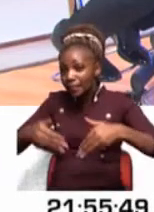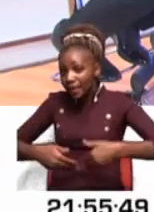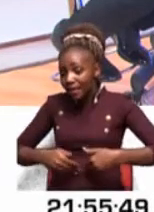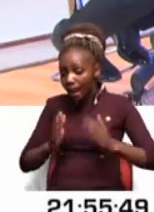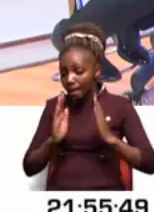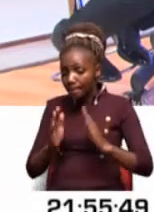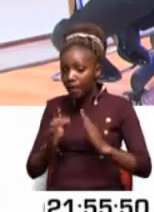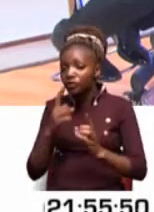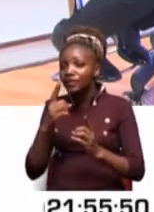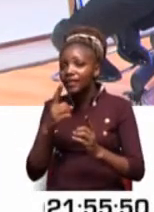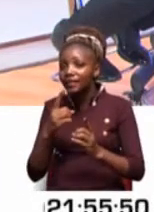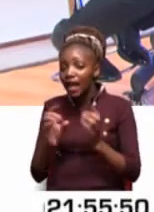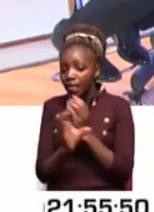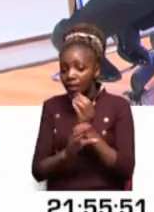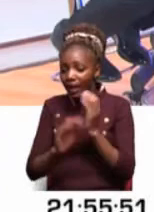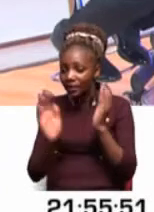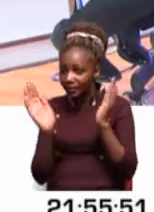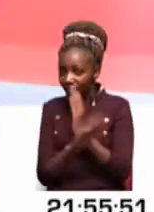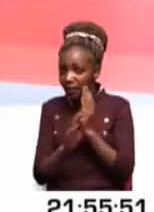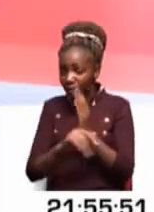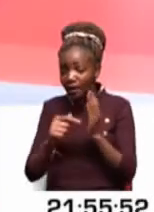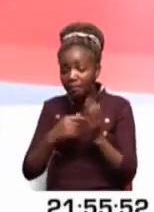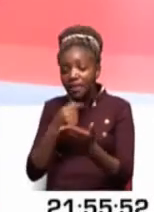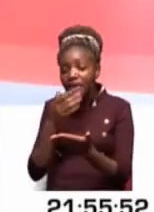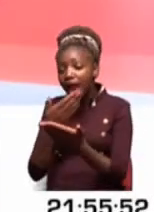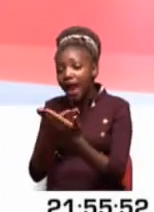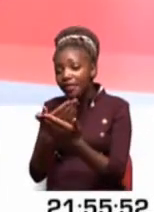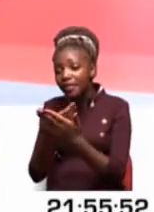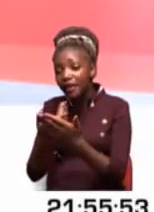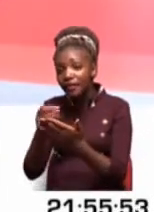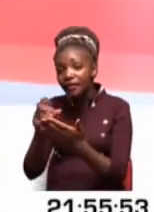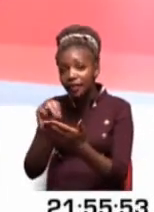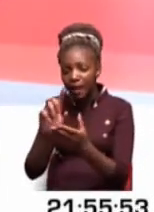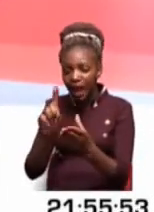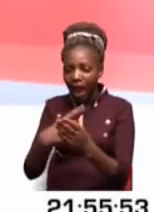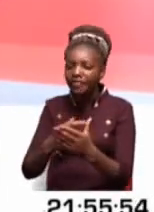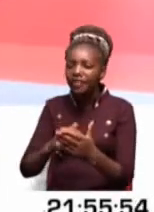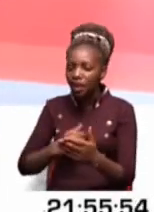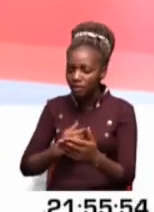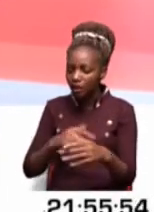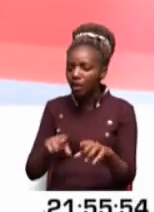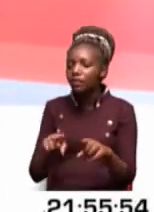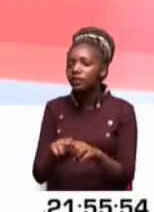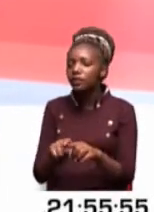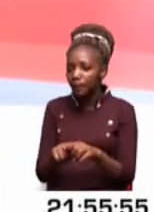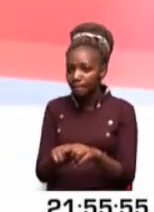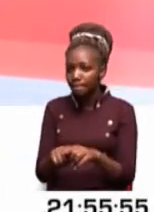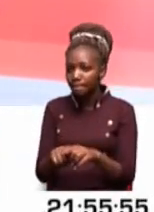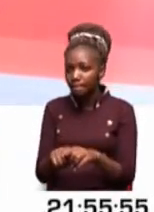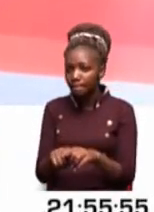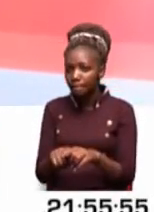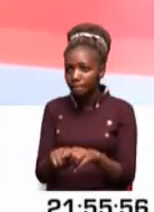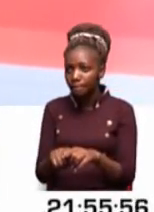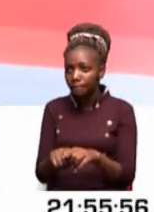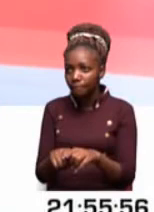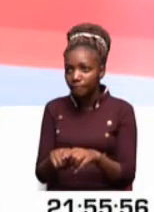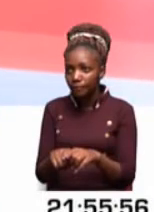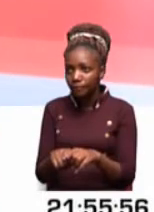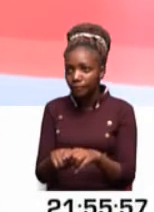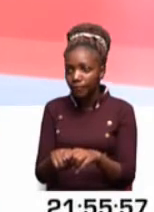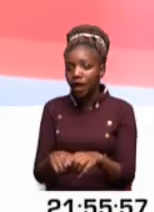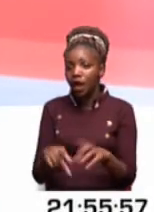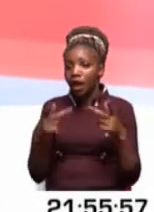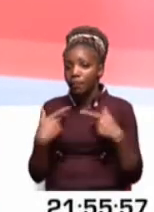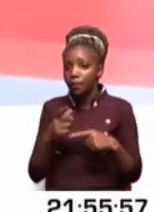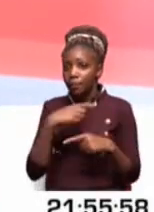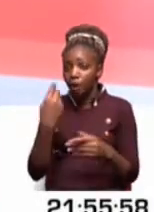worse off now, I appreciate, and it is the feeling of the young people. For those who've been there a little bit longer, they'll tell you that we are